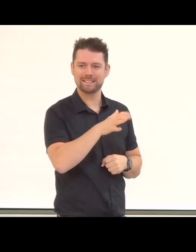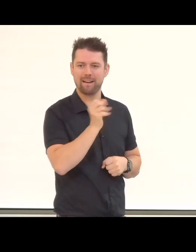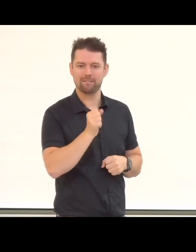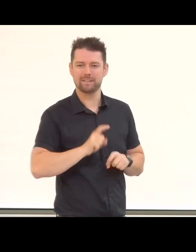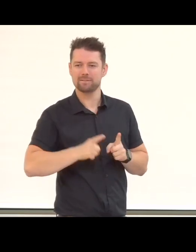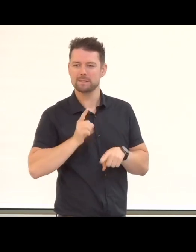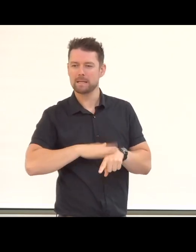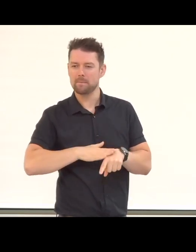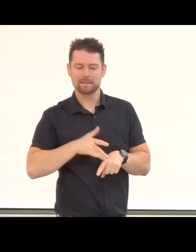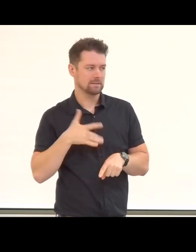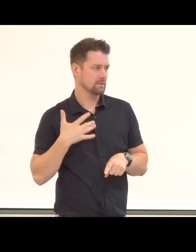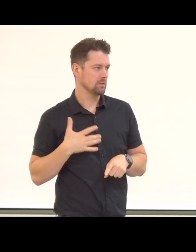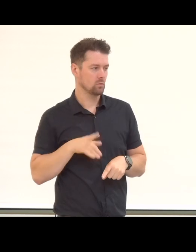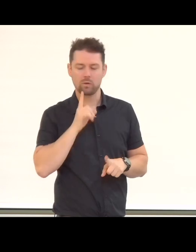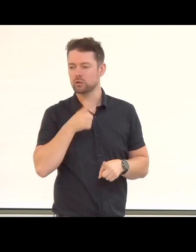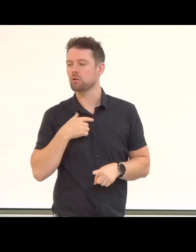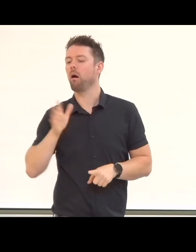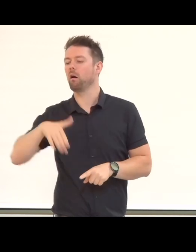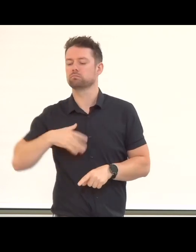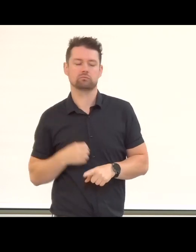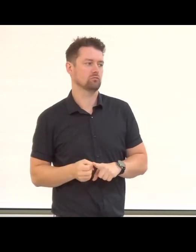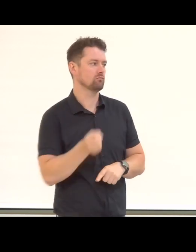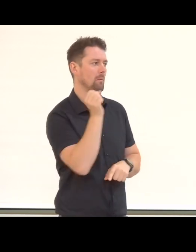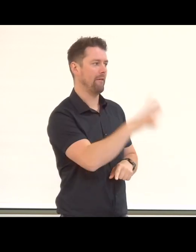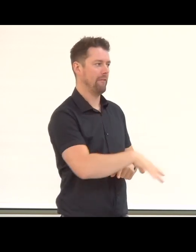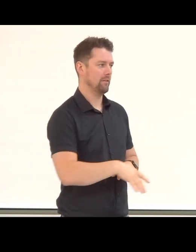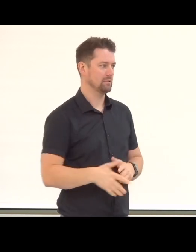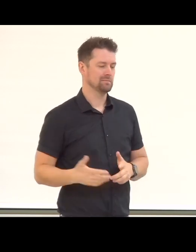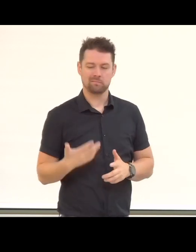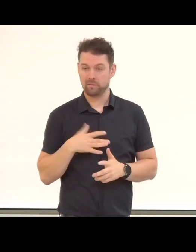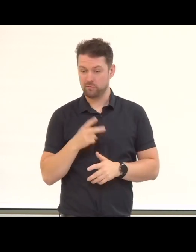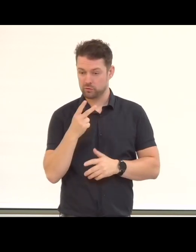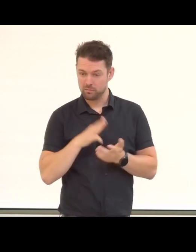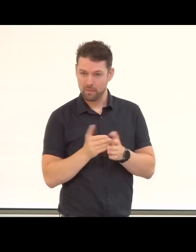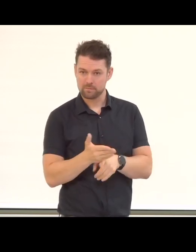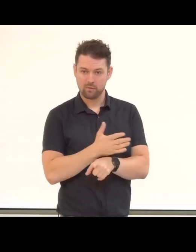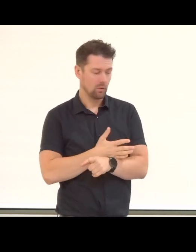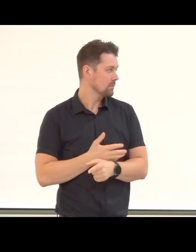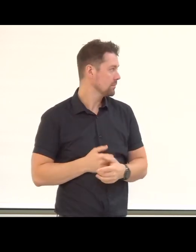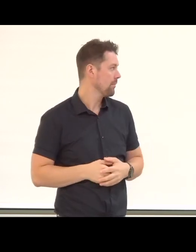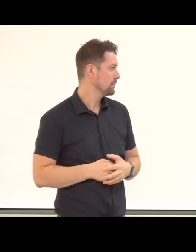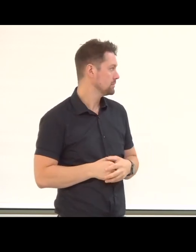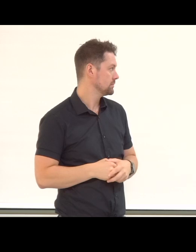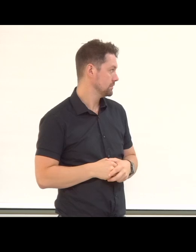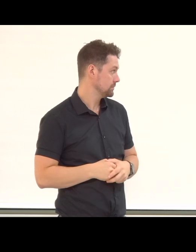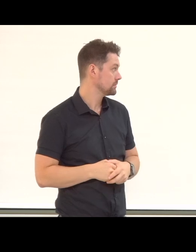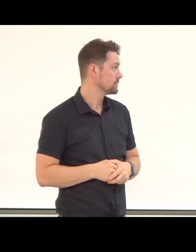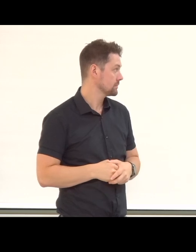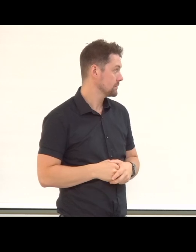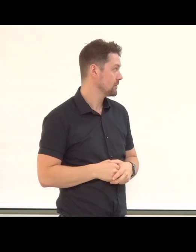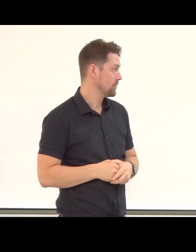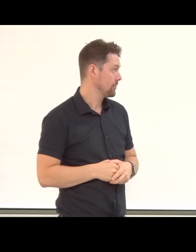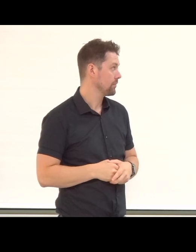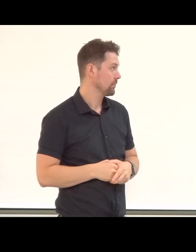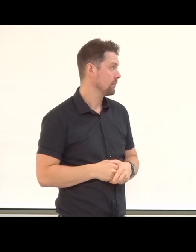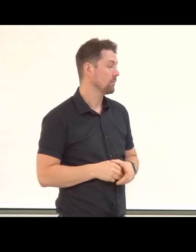You can't just in an instant decide to travel somewhere. You got to plan out 2 months or so. But that would be, again, a step earlier, and